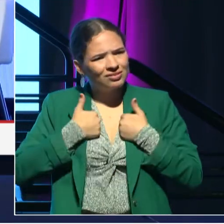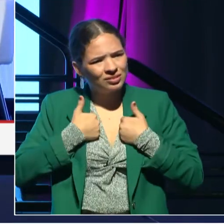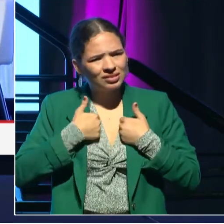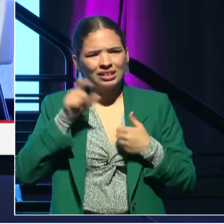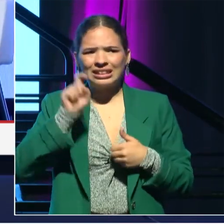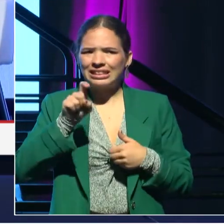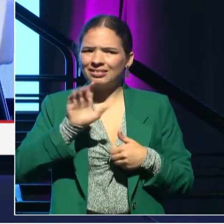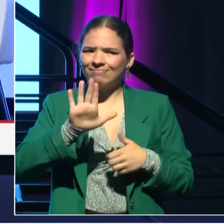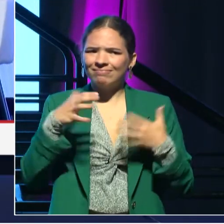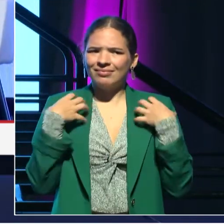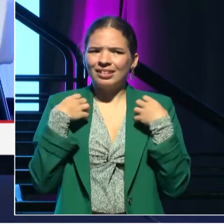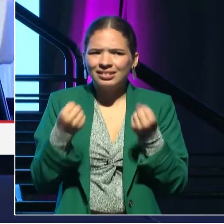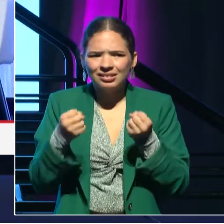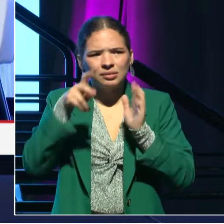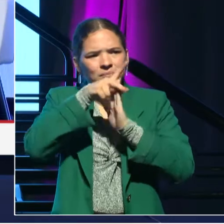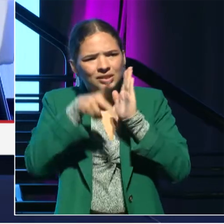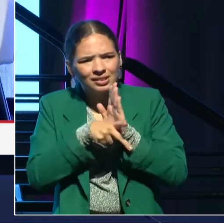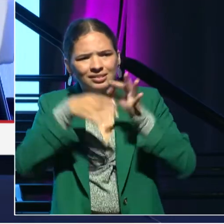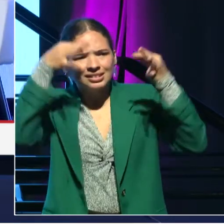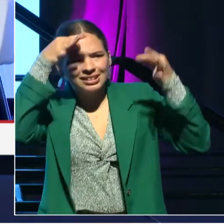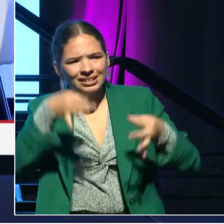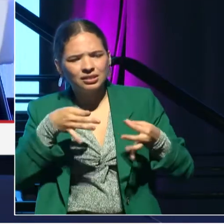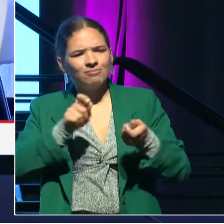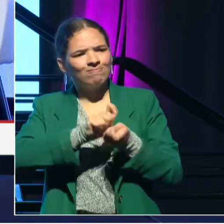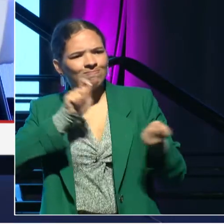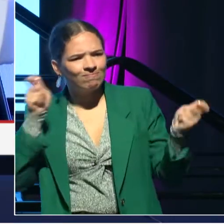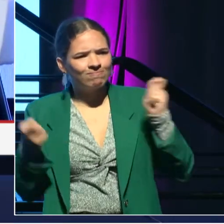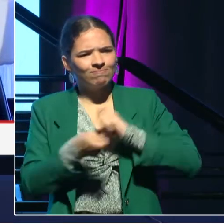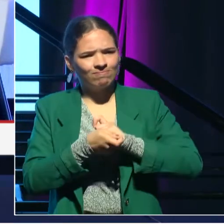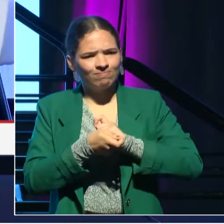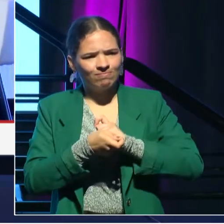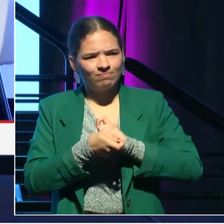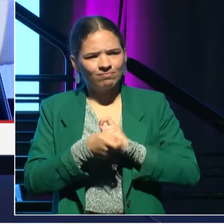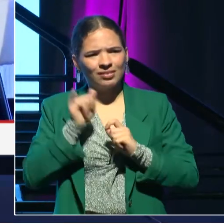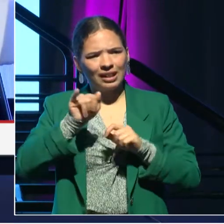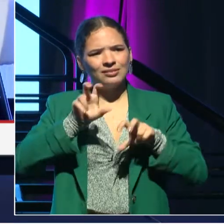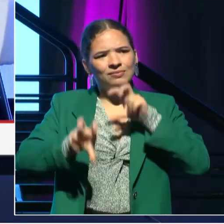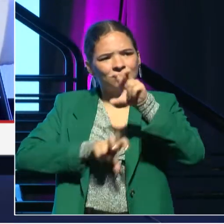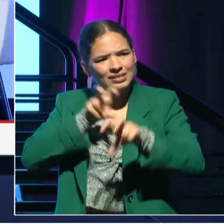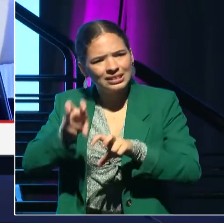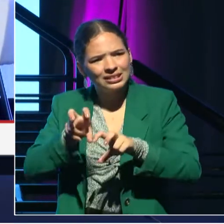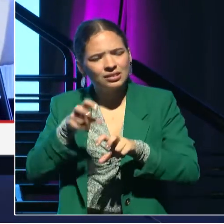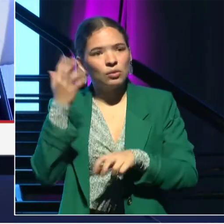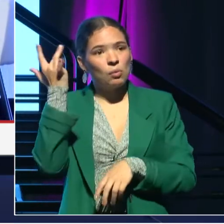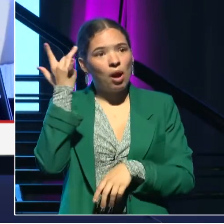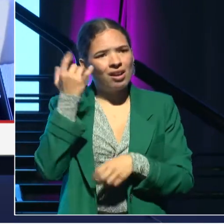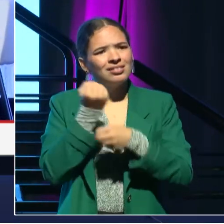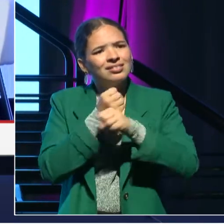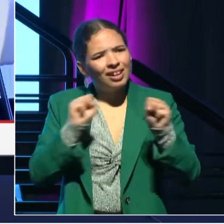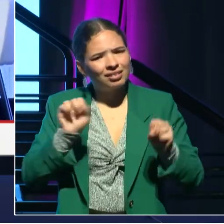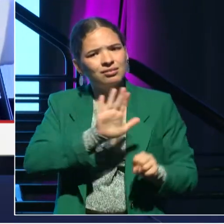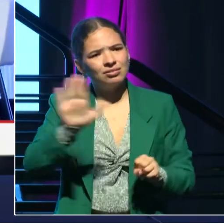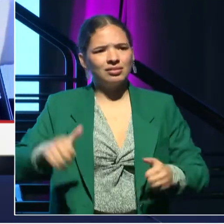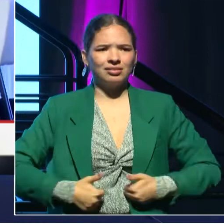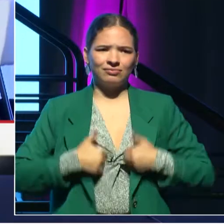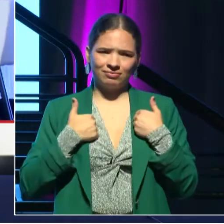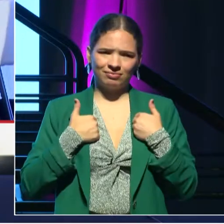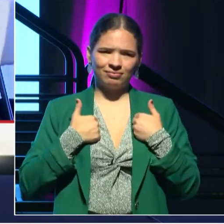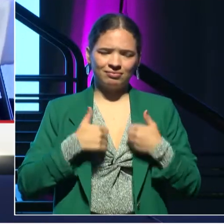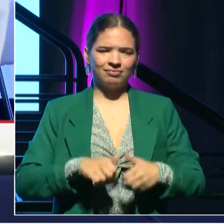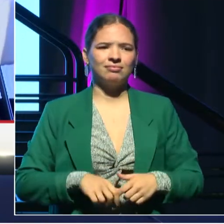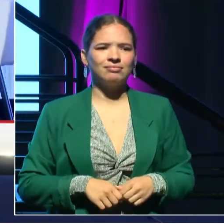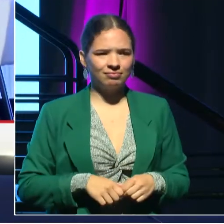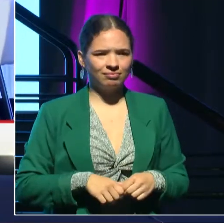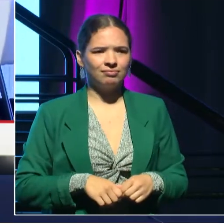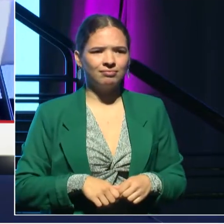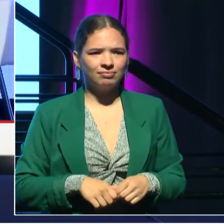policy choices, to make those policy changes and investments to save lives. So I introduced a